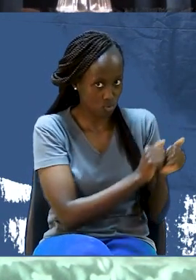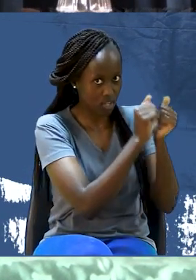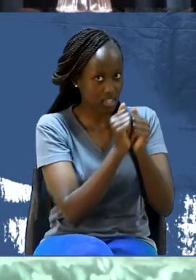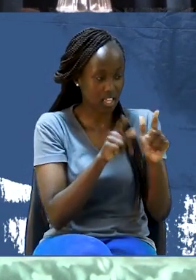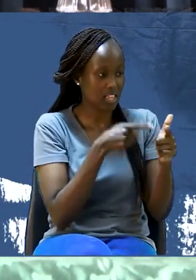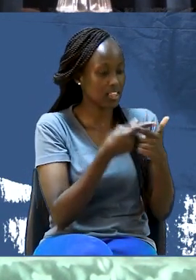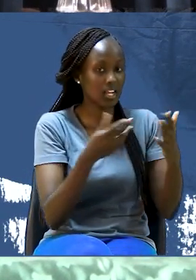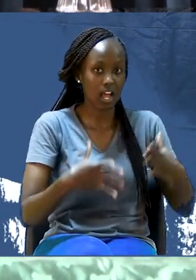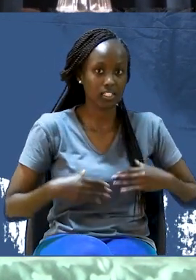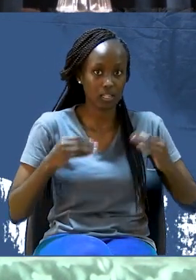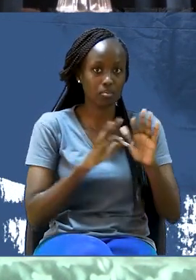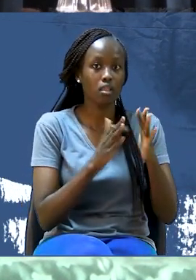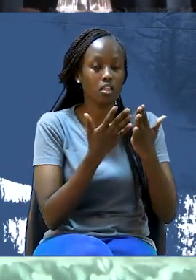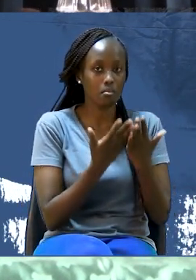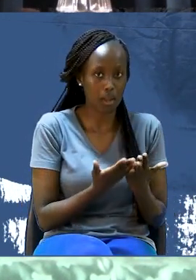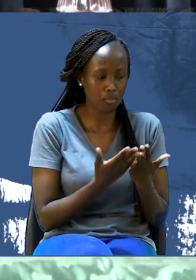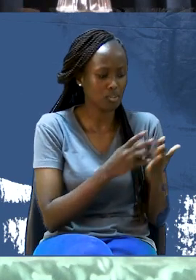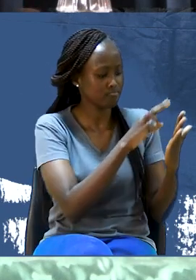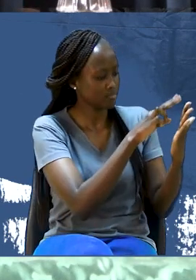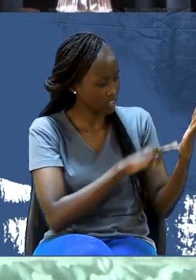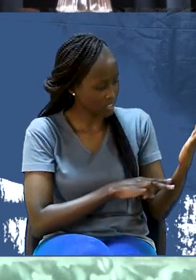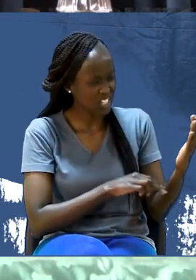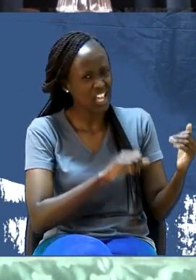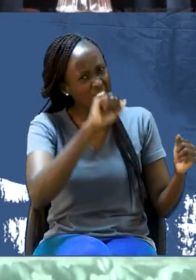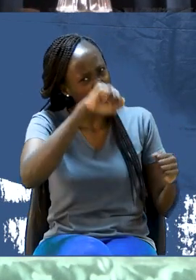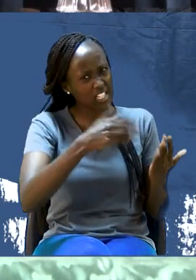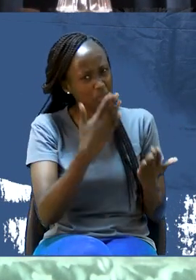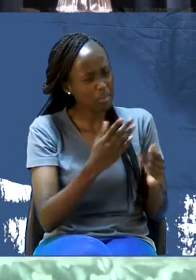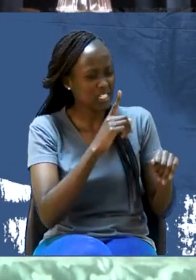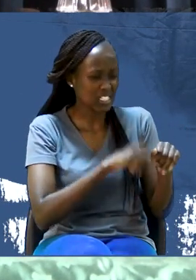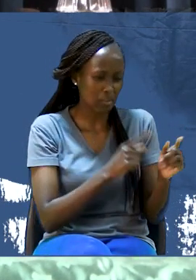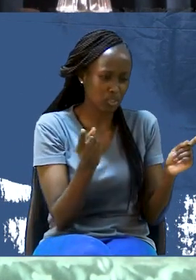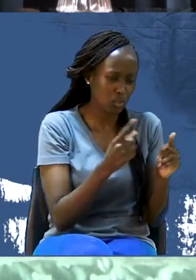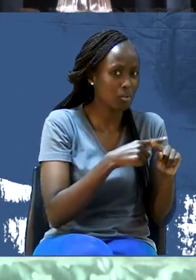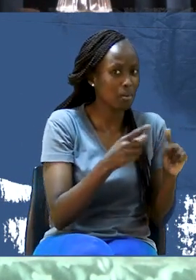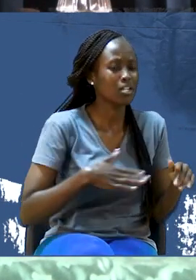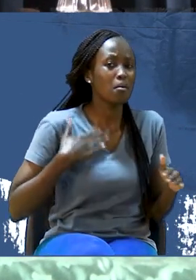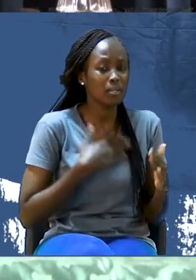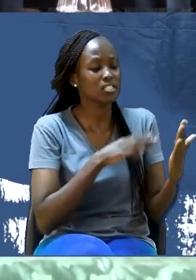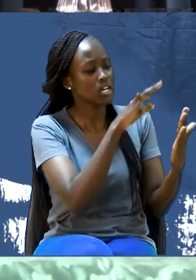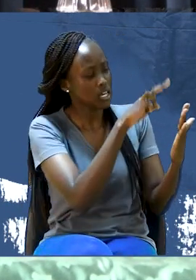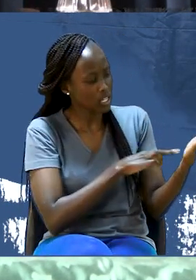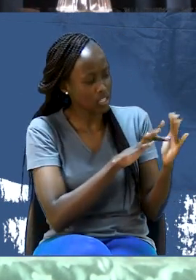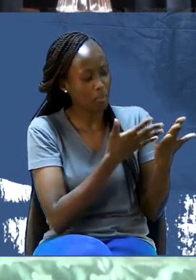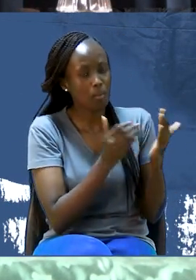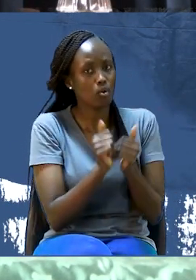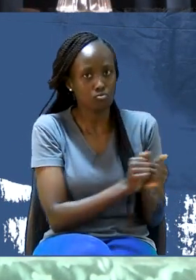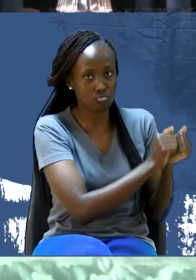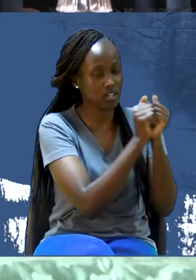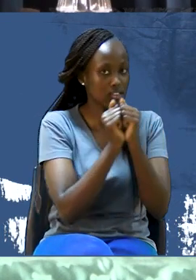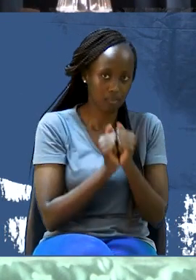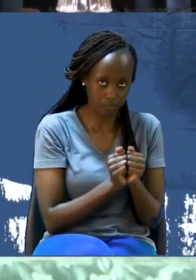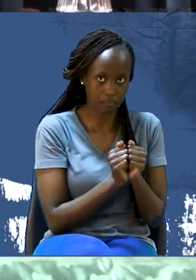God's word be read. Even if time is short, let us emulate the great tradition that we have in the Anglican